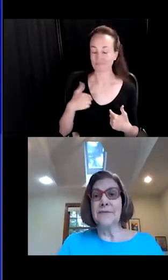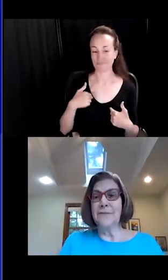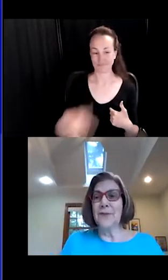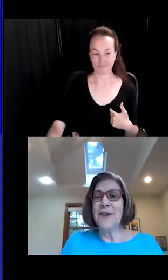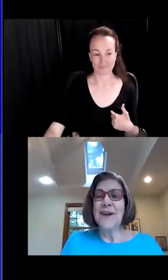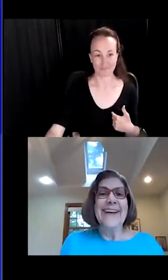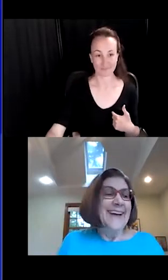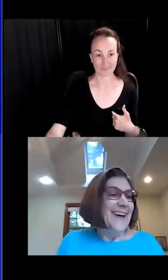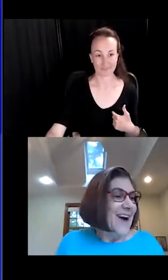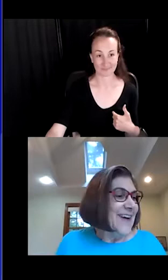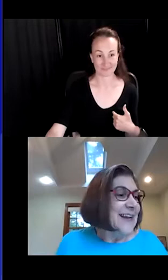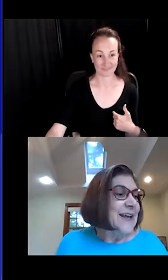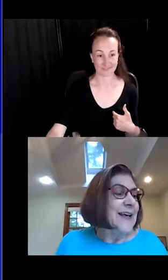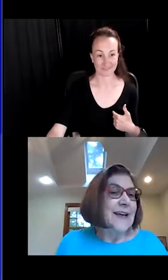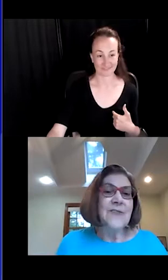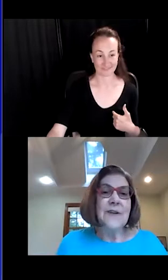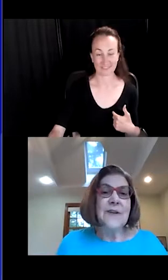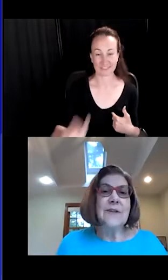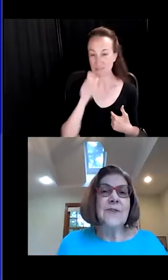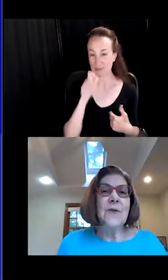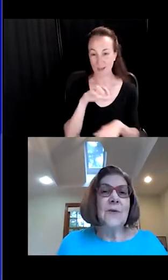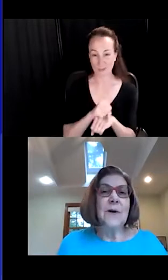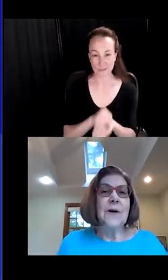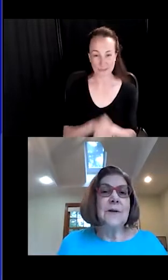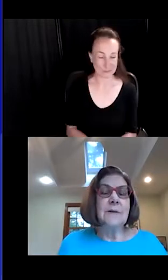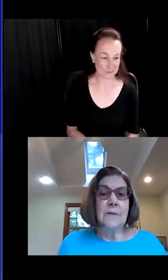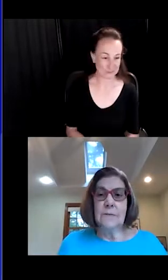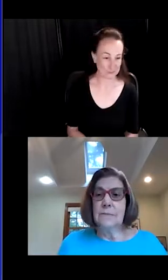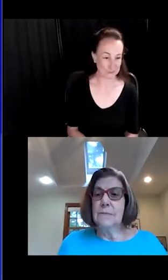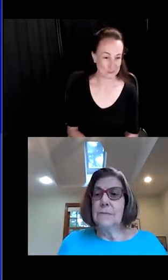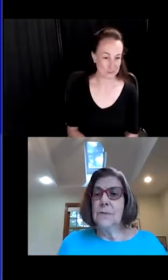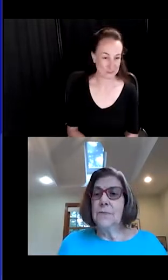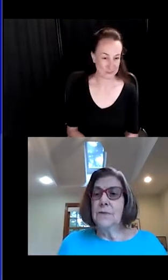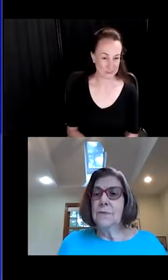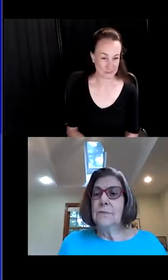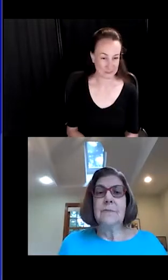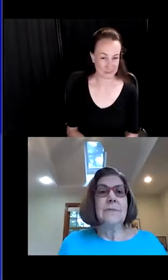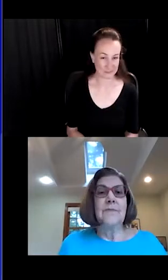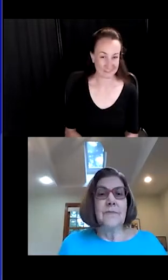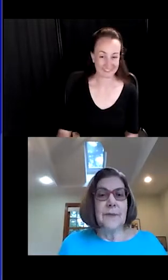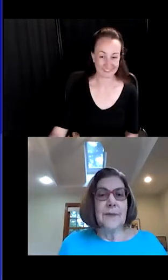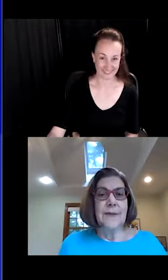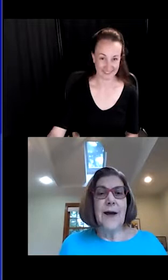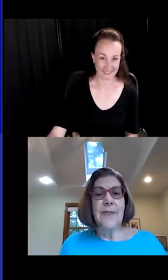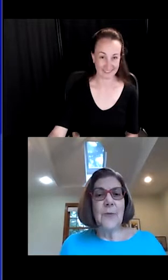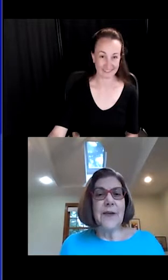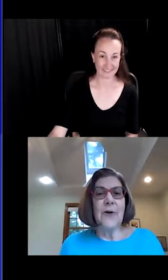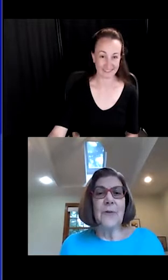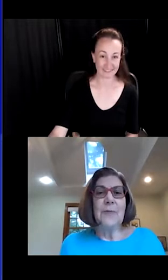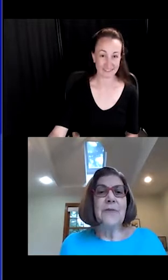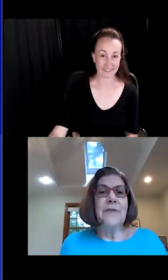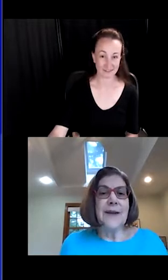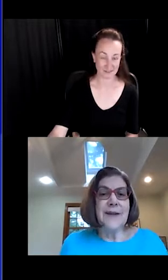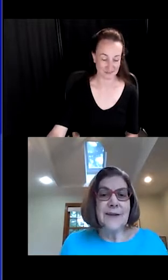little confused. All right. Okay. So, whoops. There we